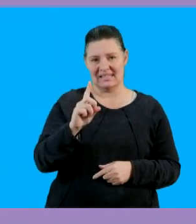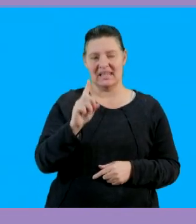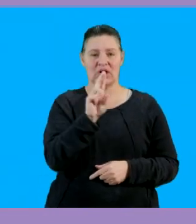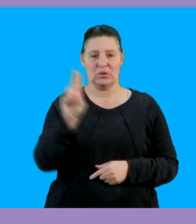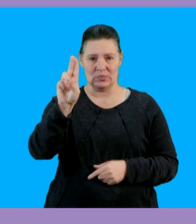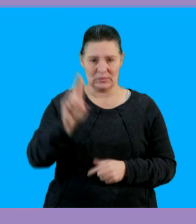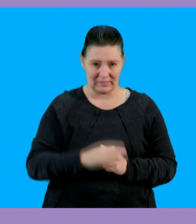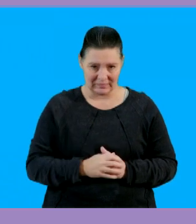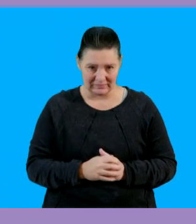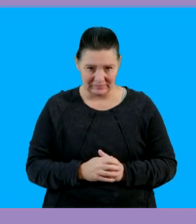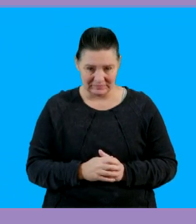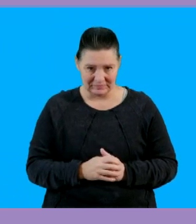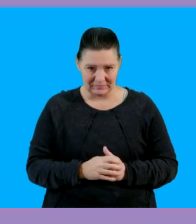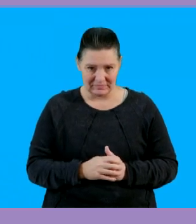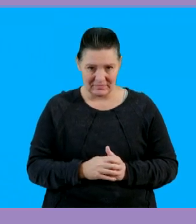1d cubed.